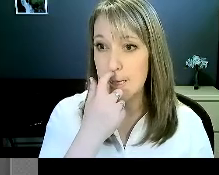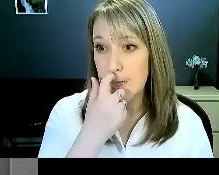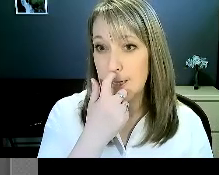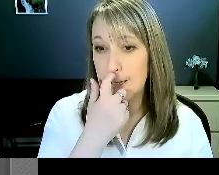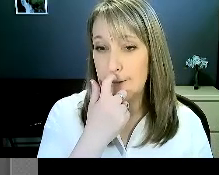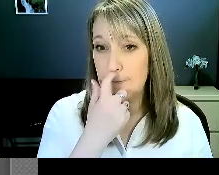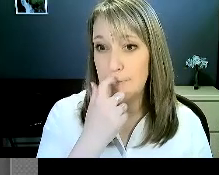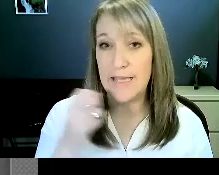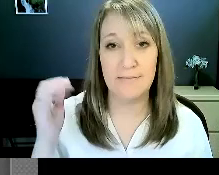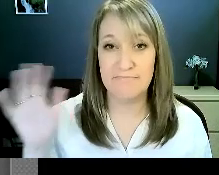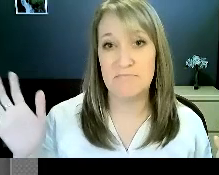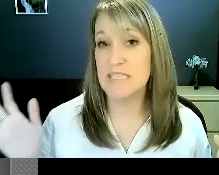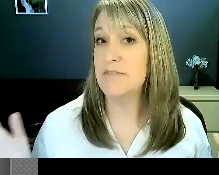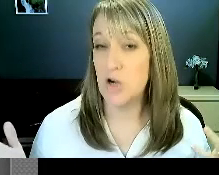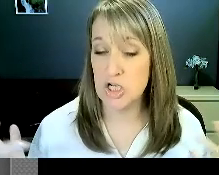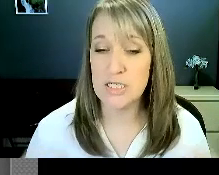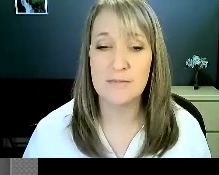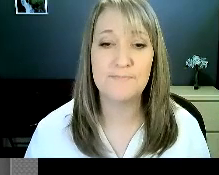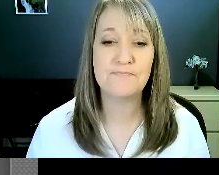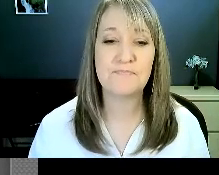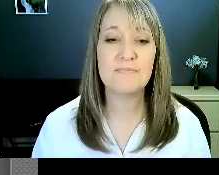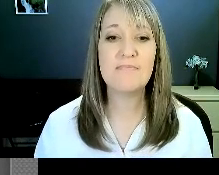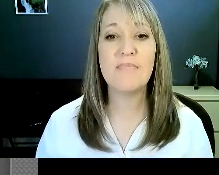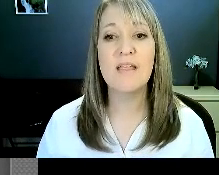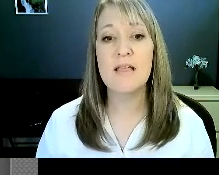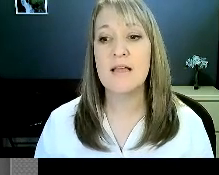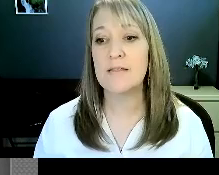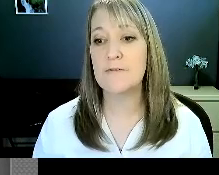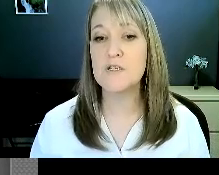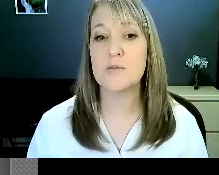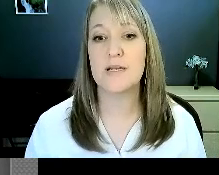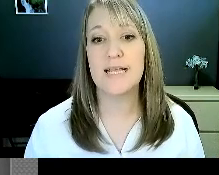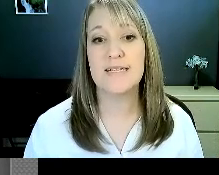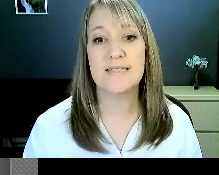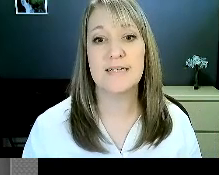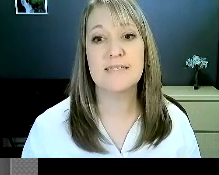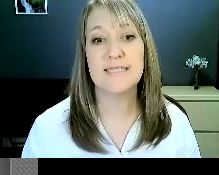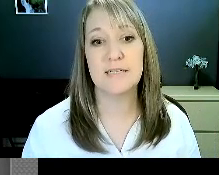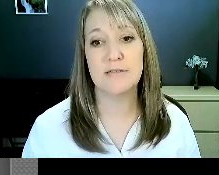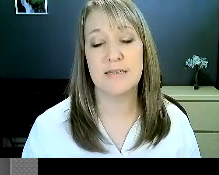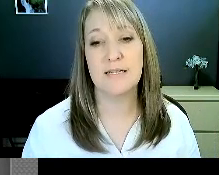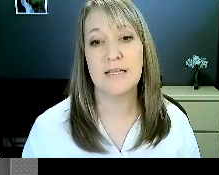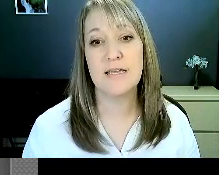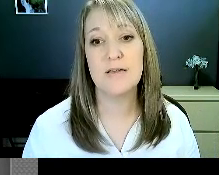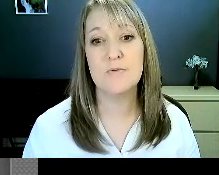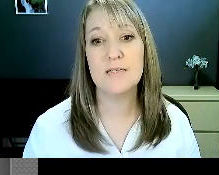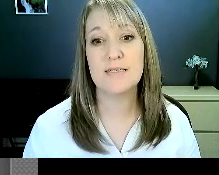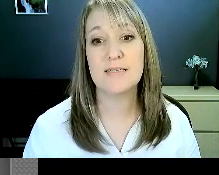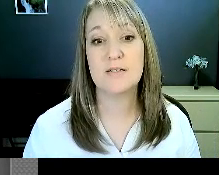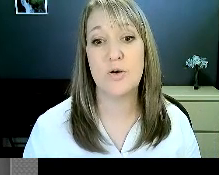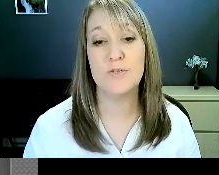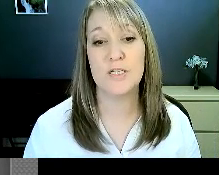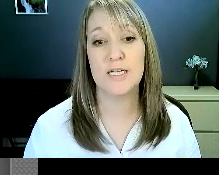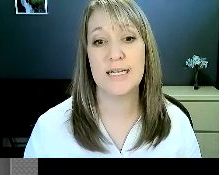artists and deaf art. The first one is Douglas Tilden. He was